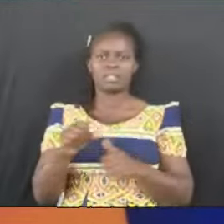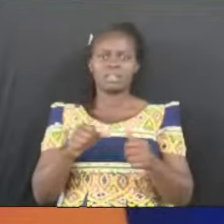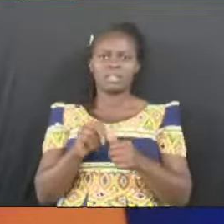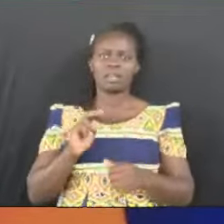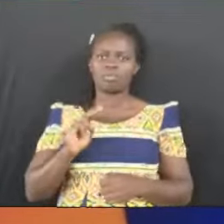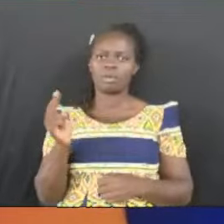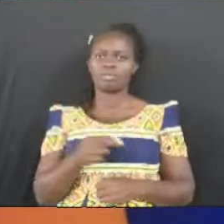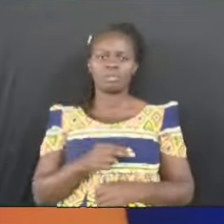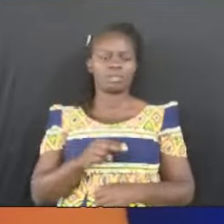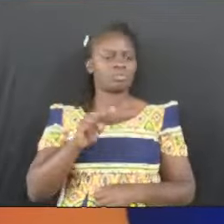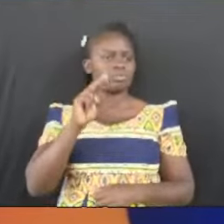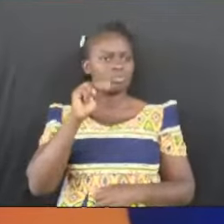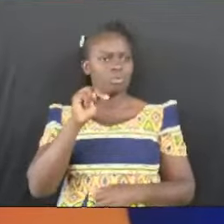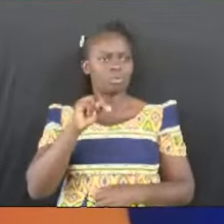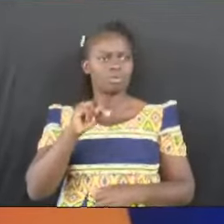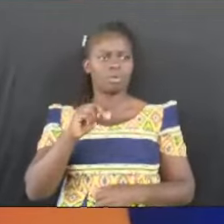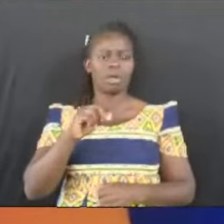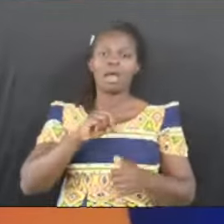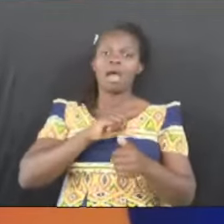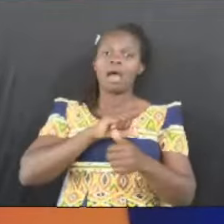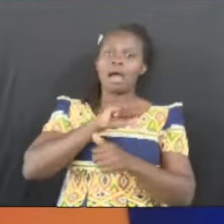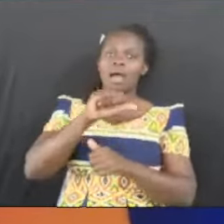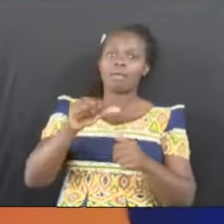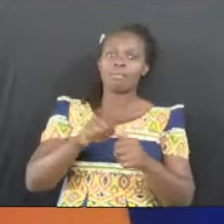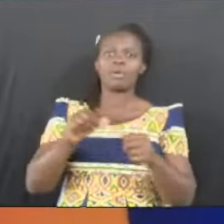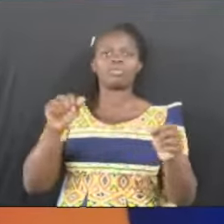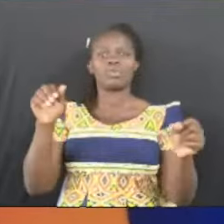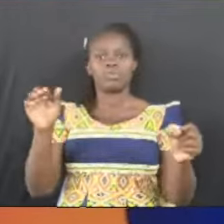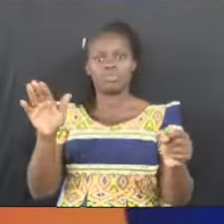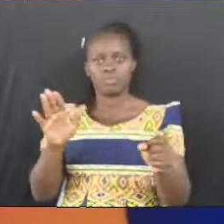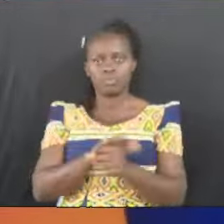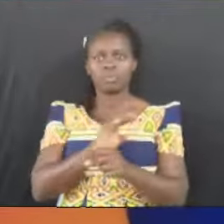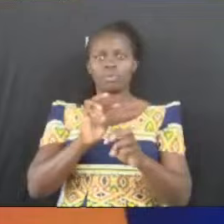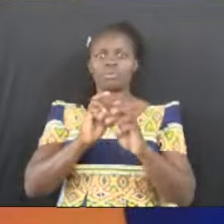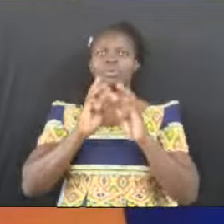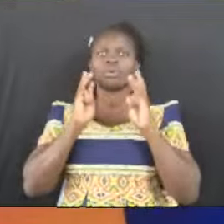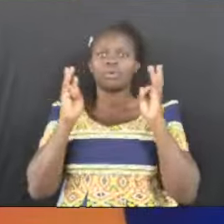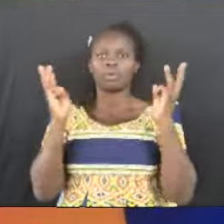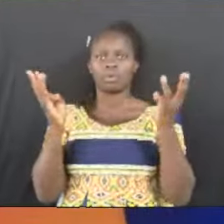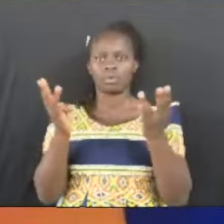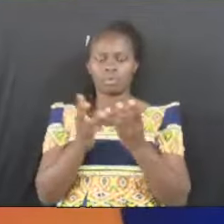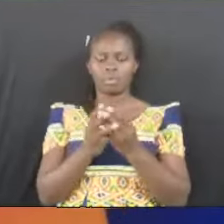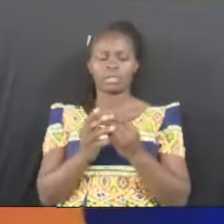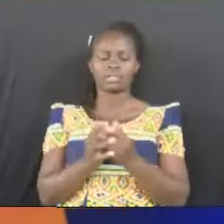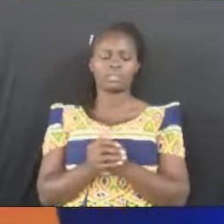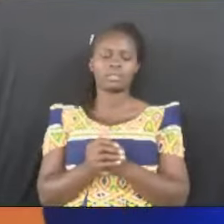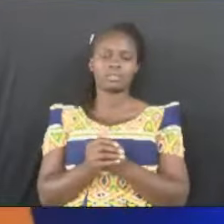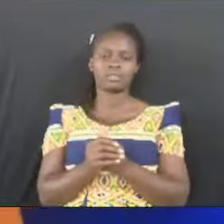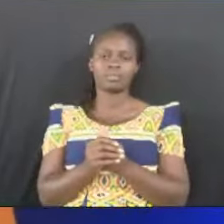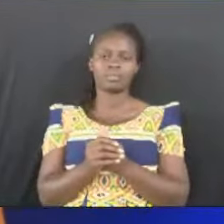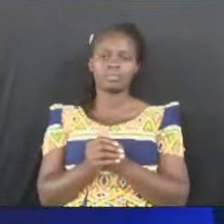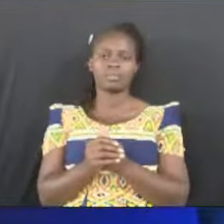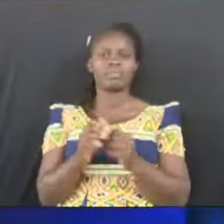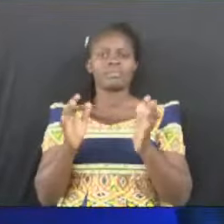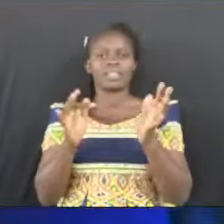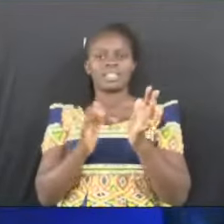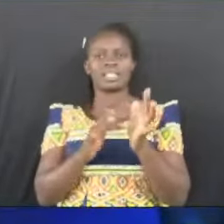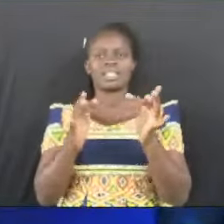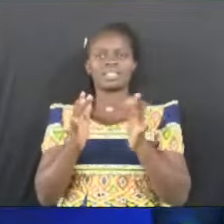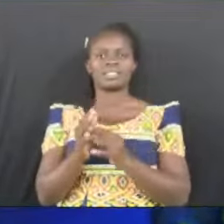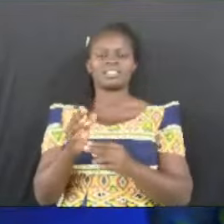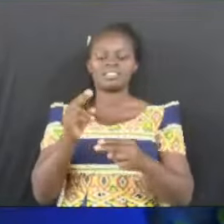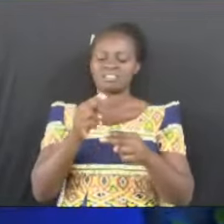about the whole human family. How can I say that? Jesus is called the second